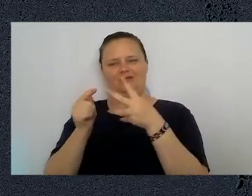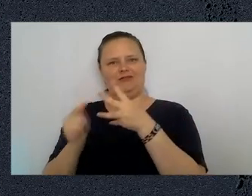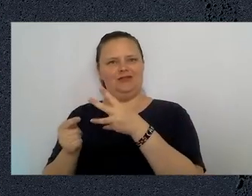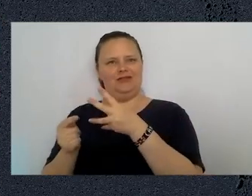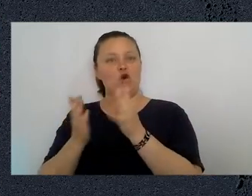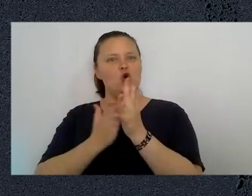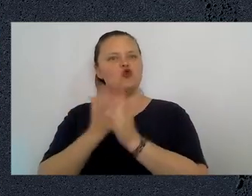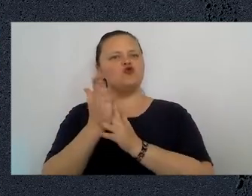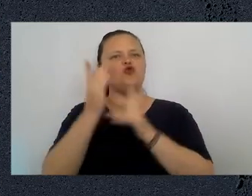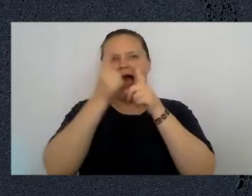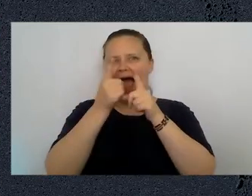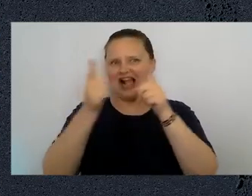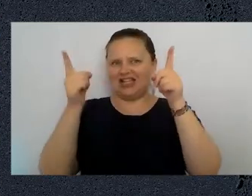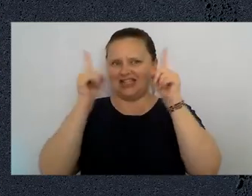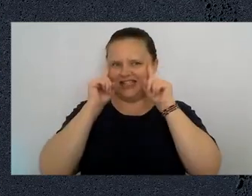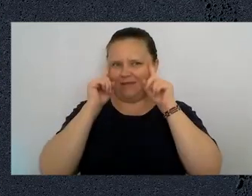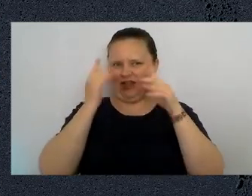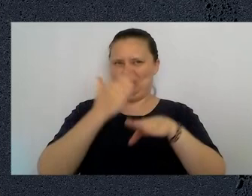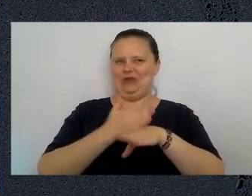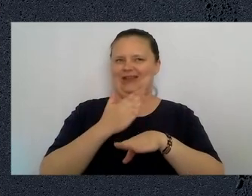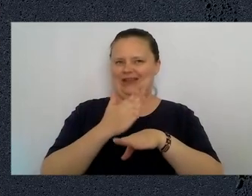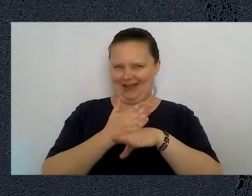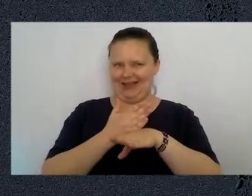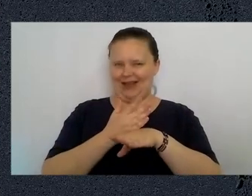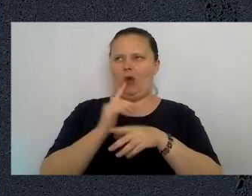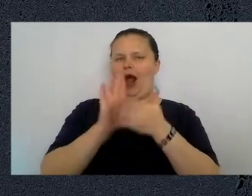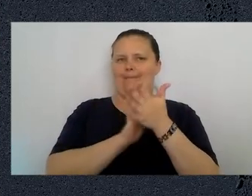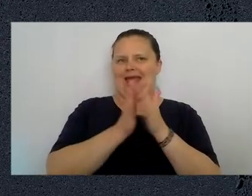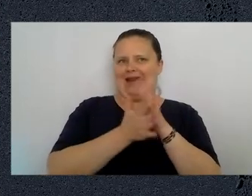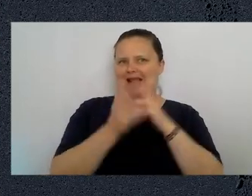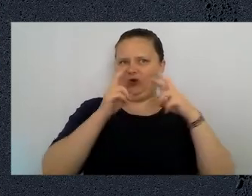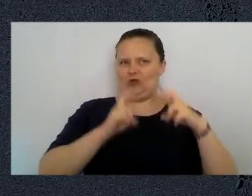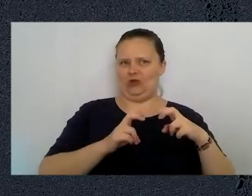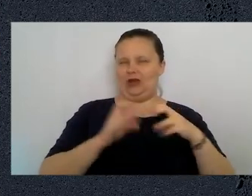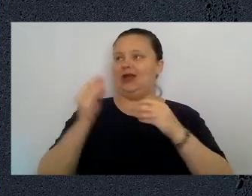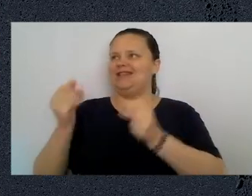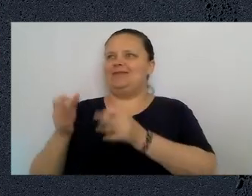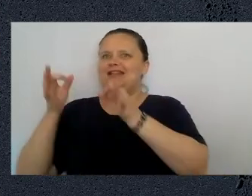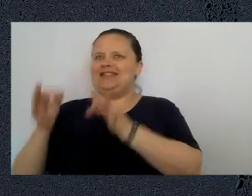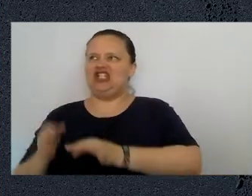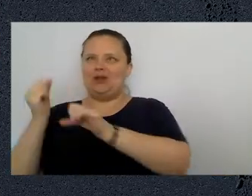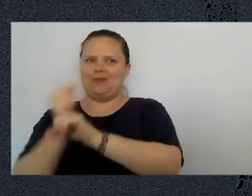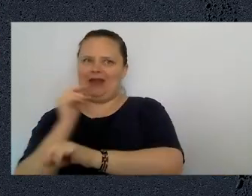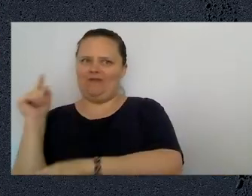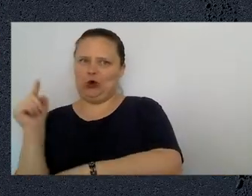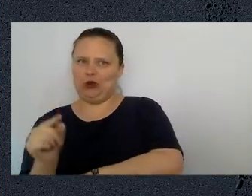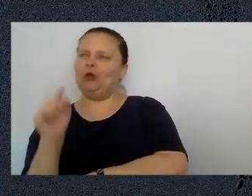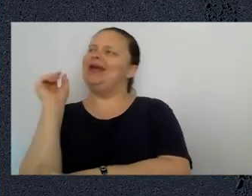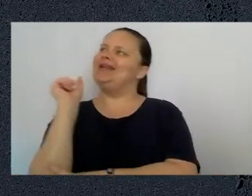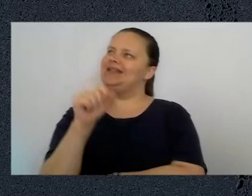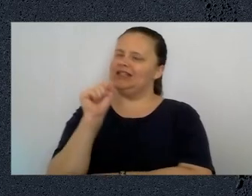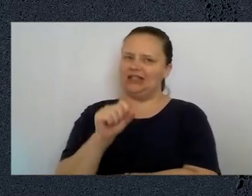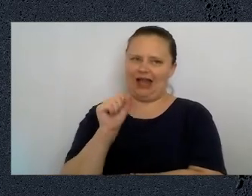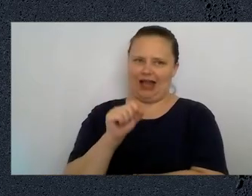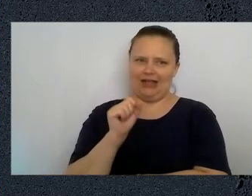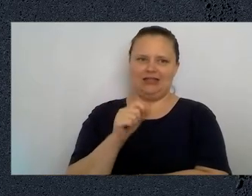academic career, which is what I'm talking about in research. And some of the decisions are made for you. Some of the decisions are made for you due